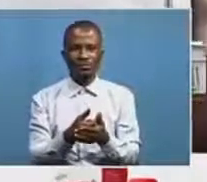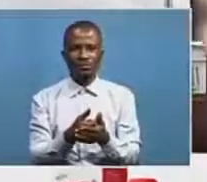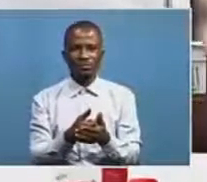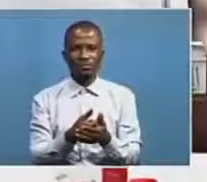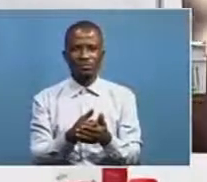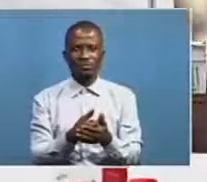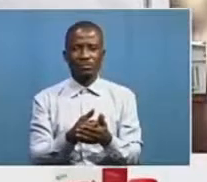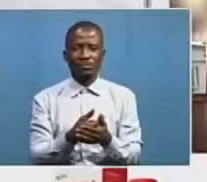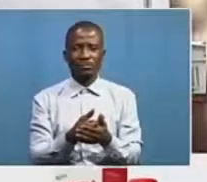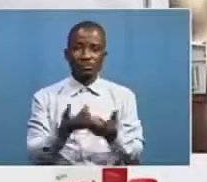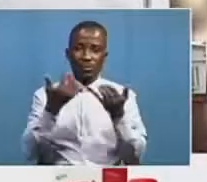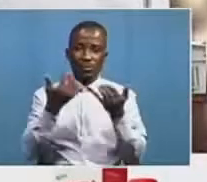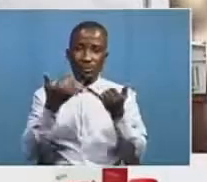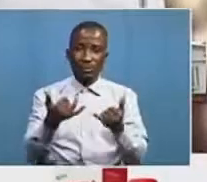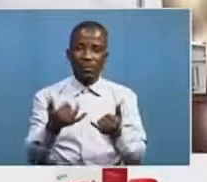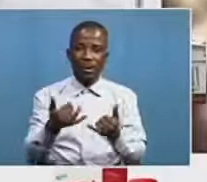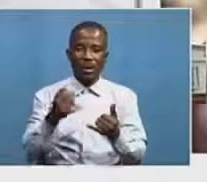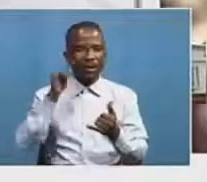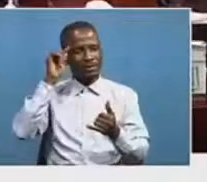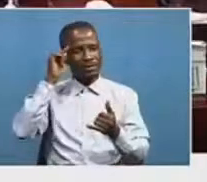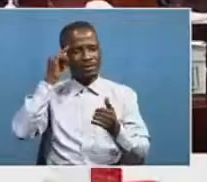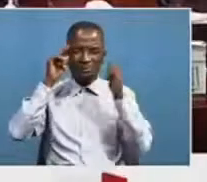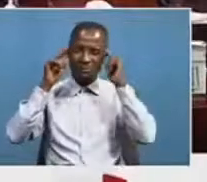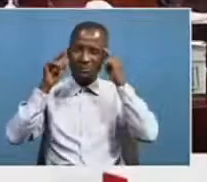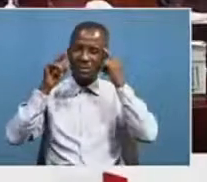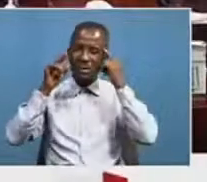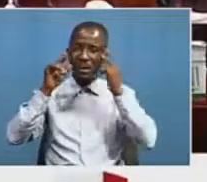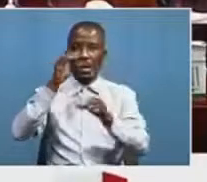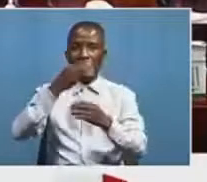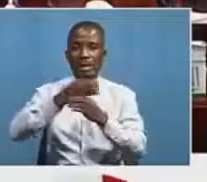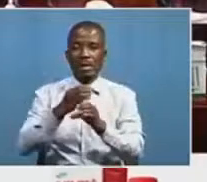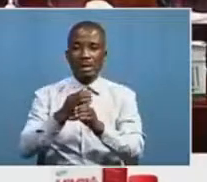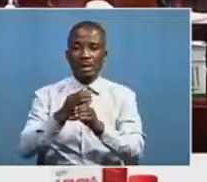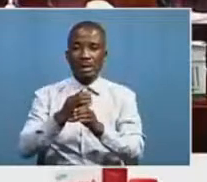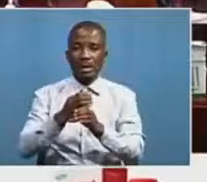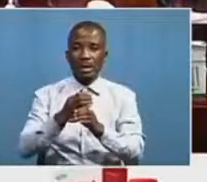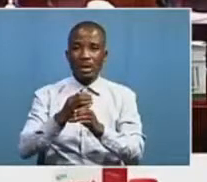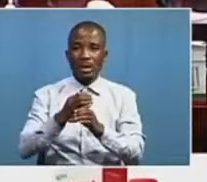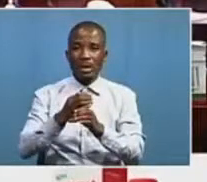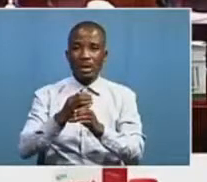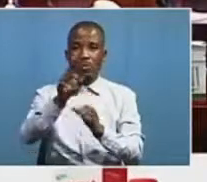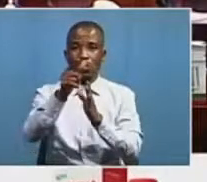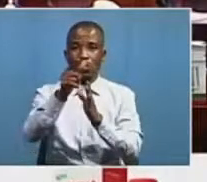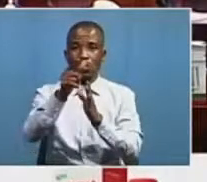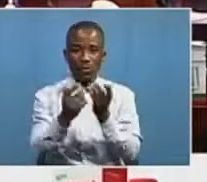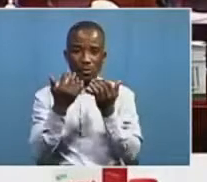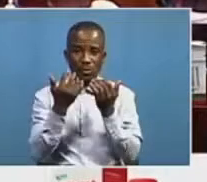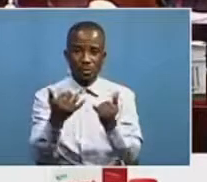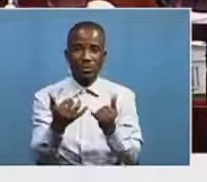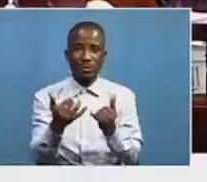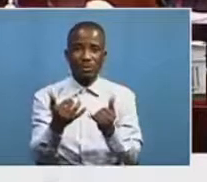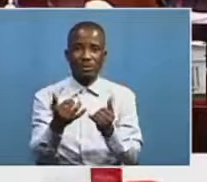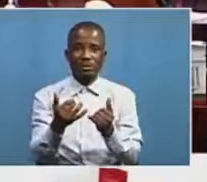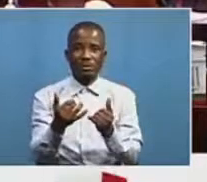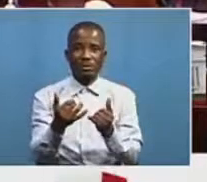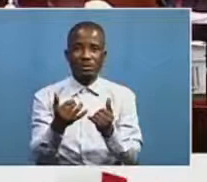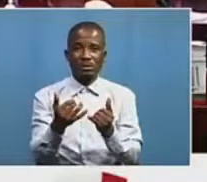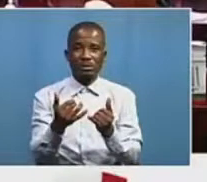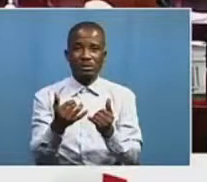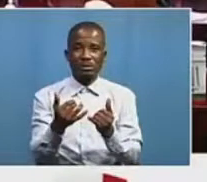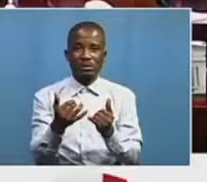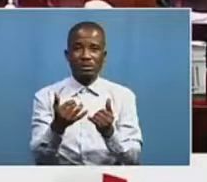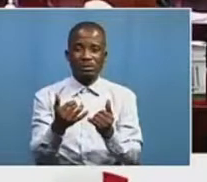2020. Thus, the presumption created by the combined effects of the two provisions, which are constitutional and statutory, can